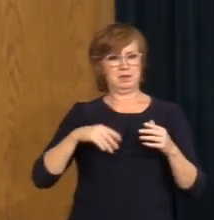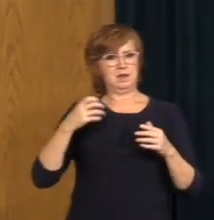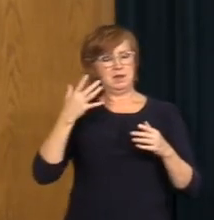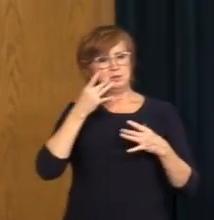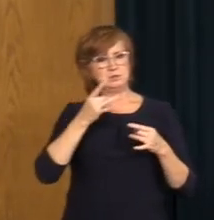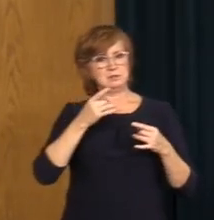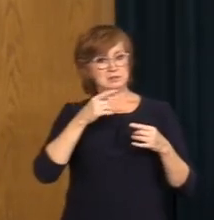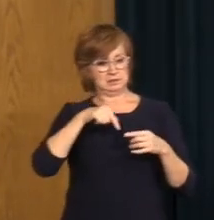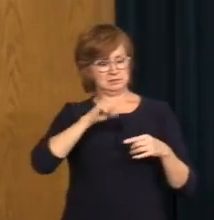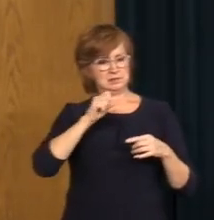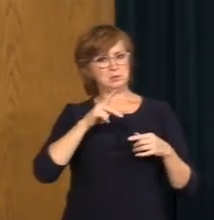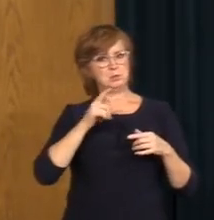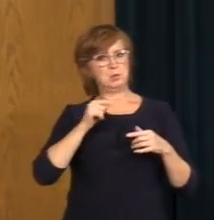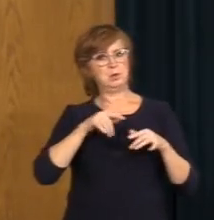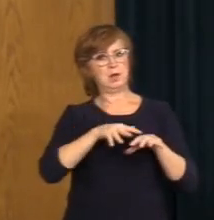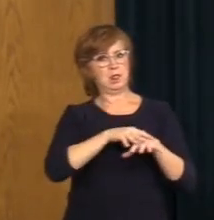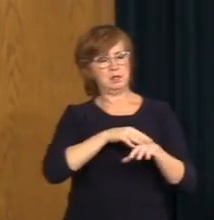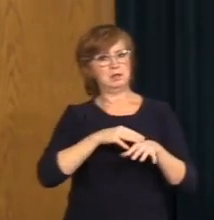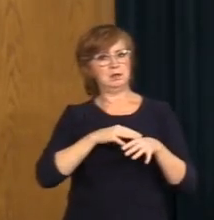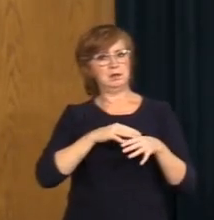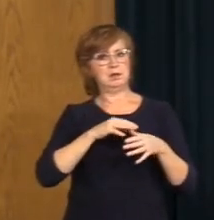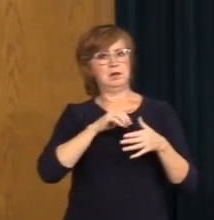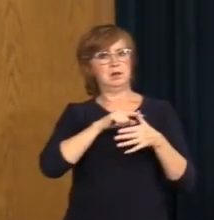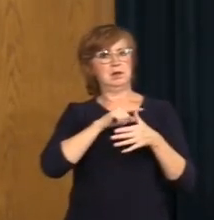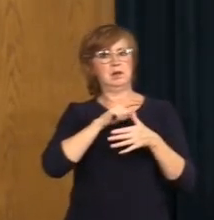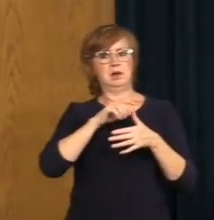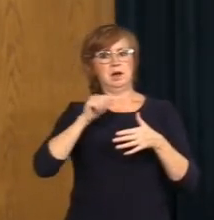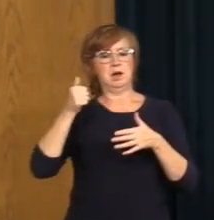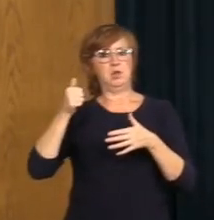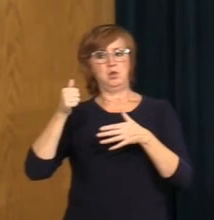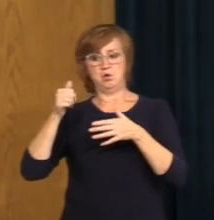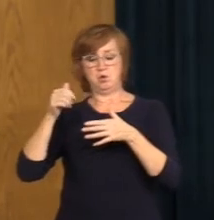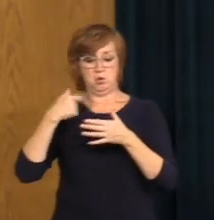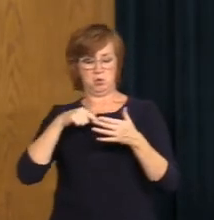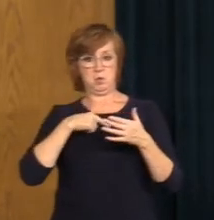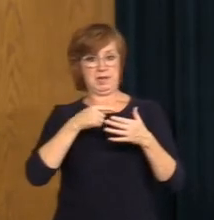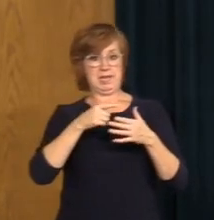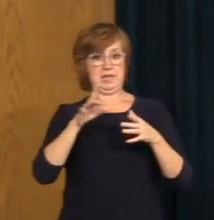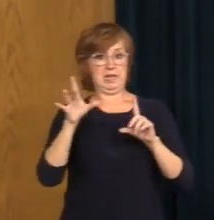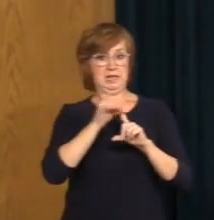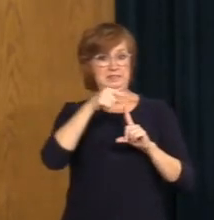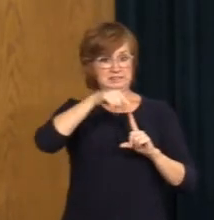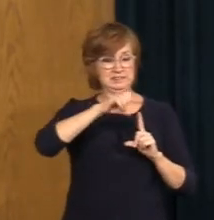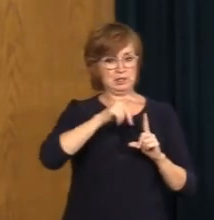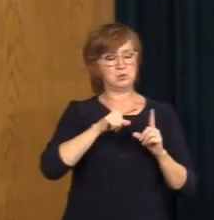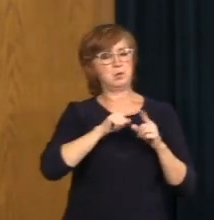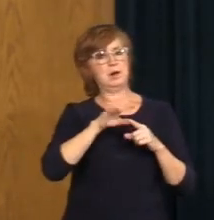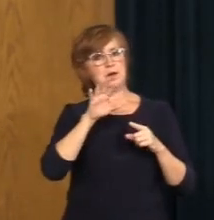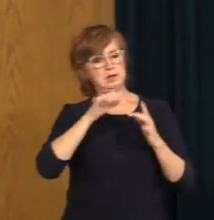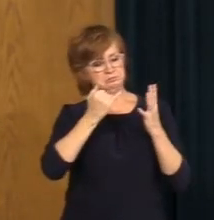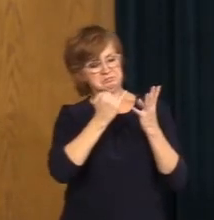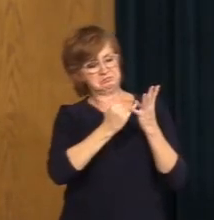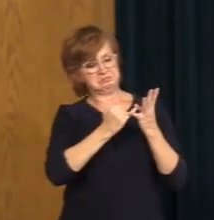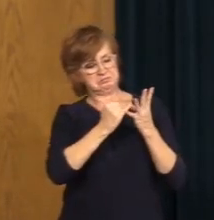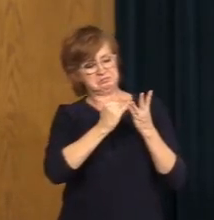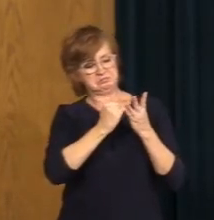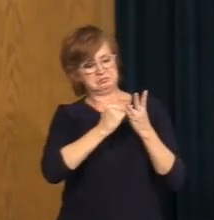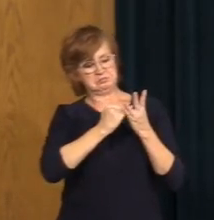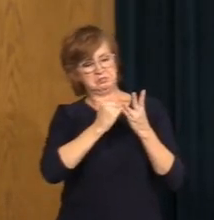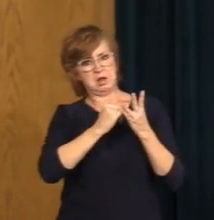it February, the month earlier. So is a second wave inevitable in Saskatchewan? So if you look at